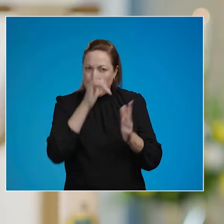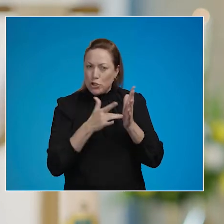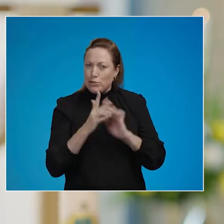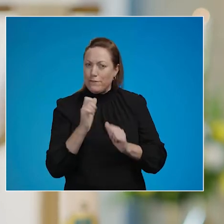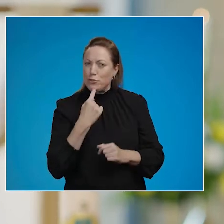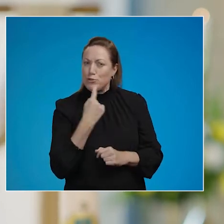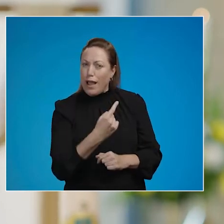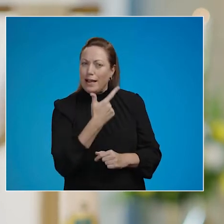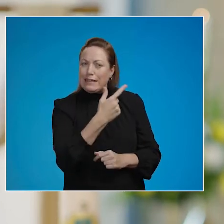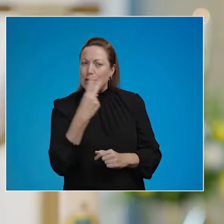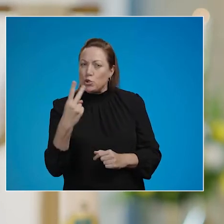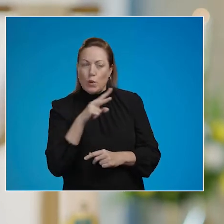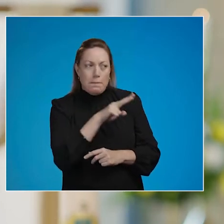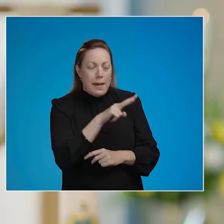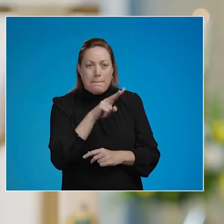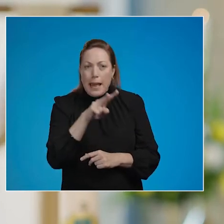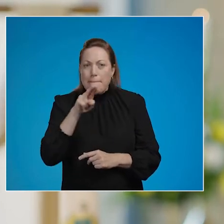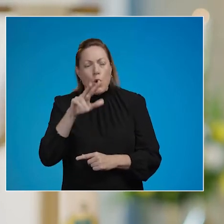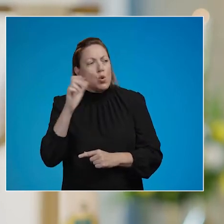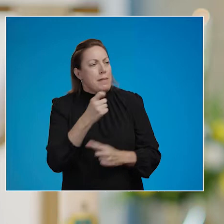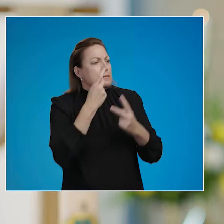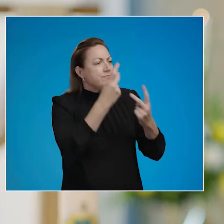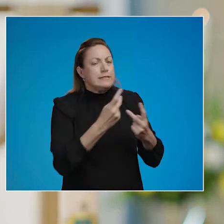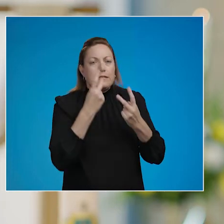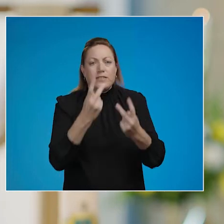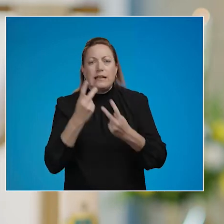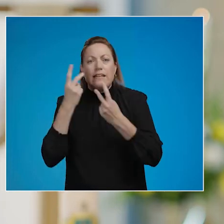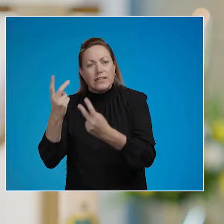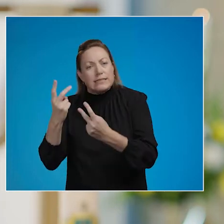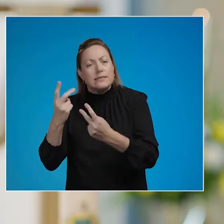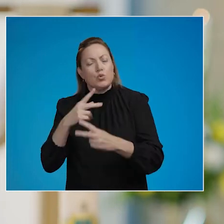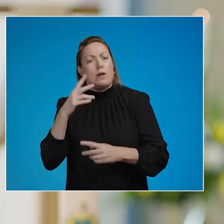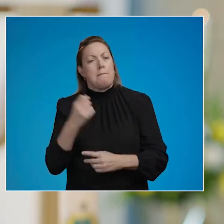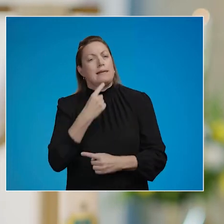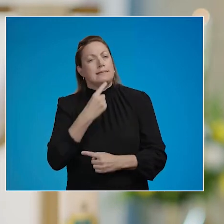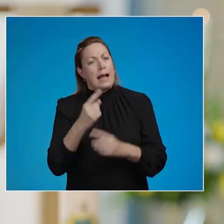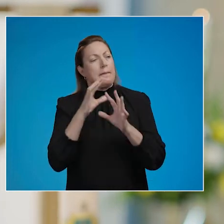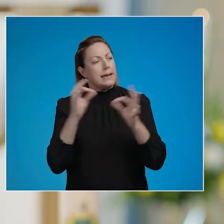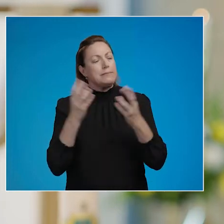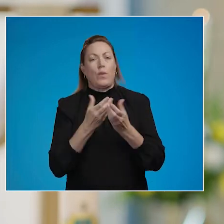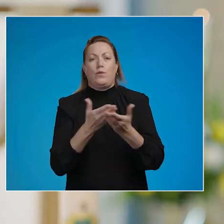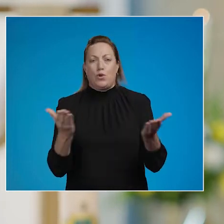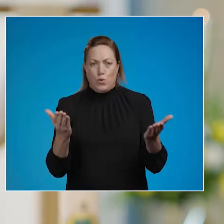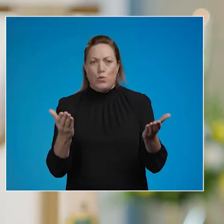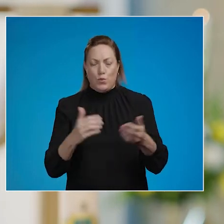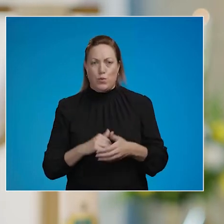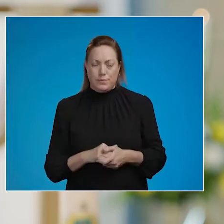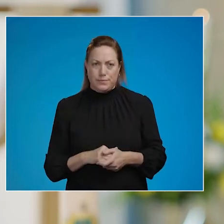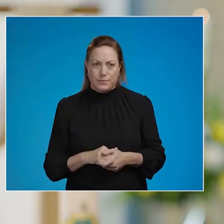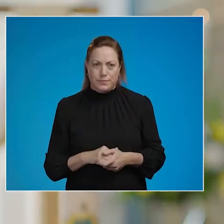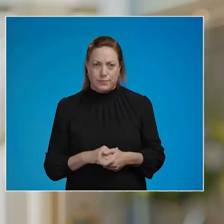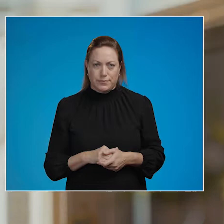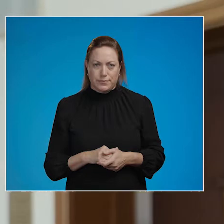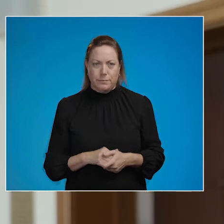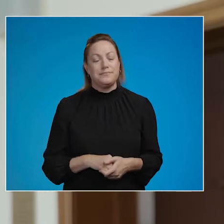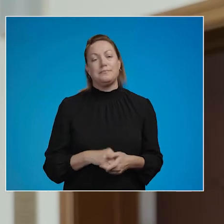sent them out. Remember the 72 in pairs, going to each of the places where he himself was to visit. He says, Let your first words be, Peace be